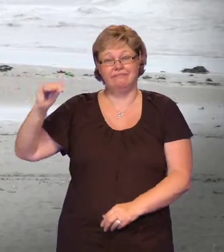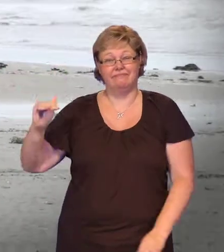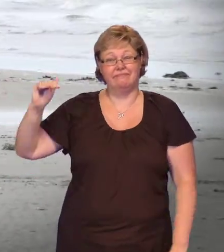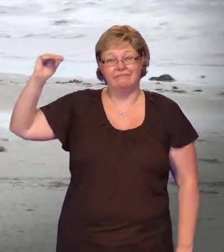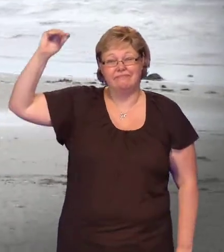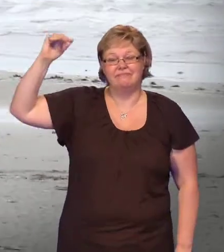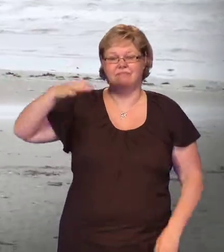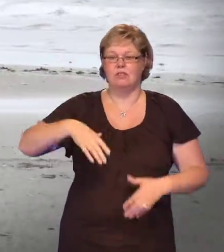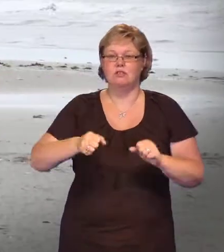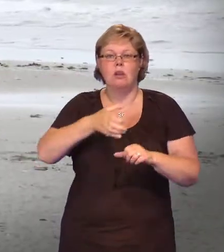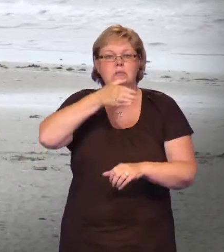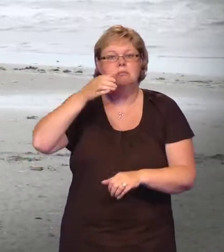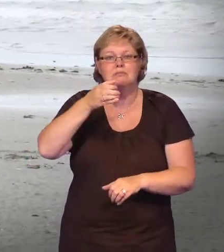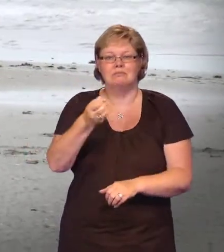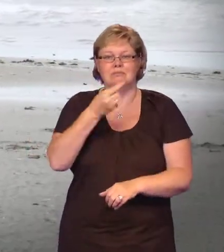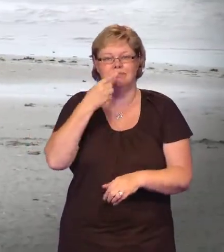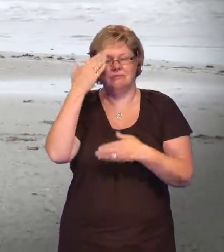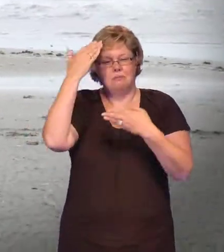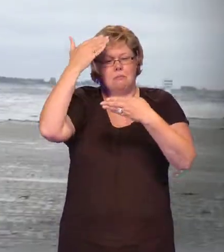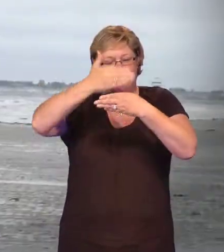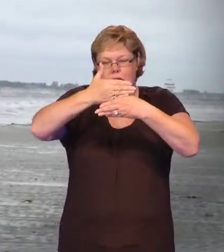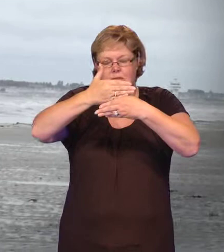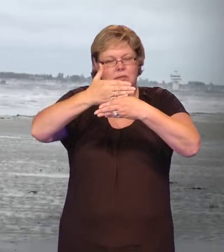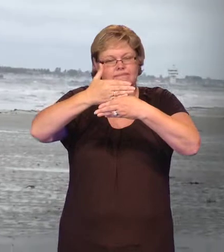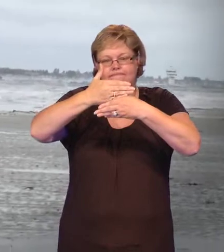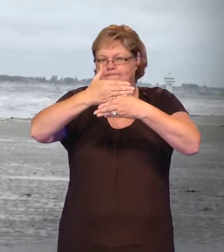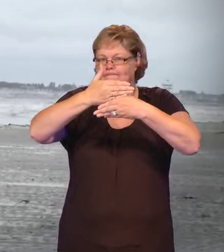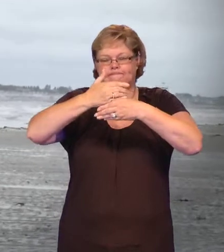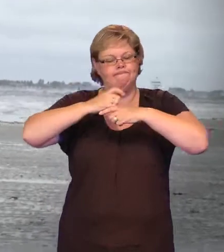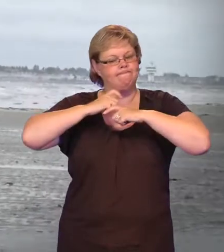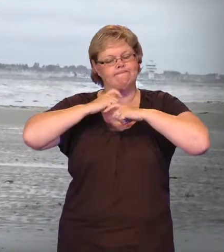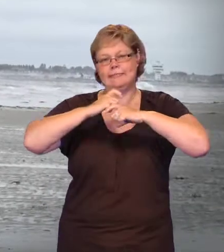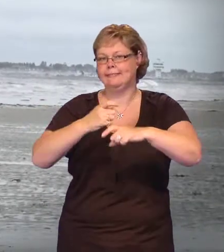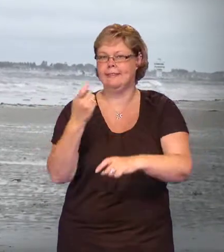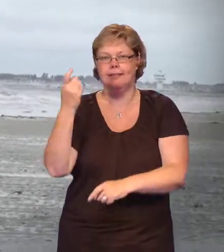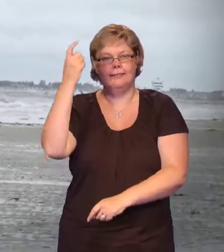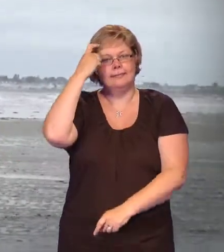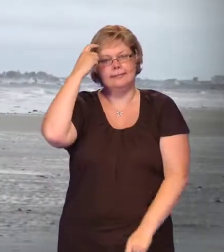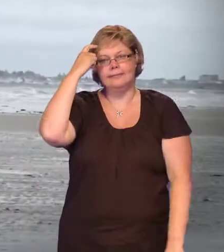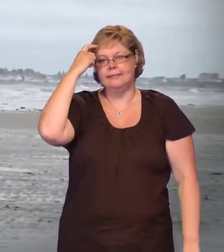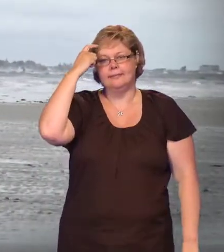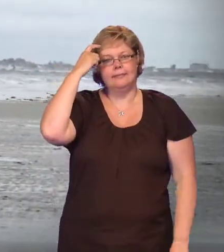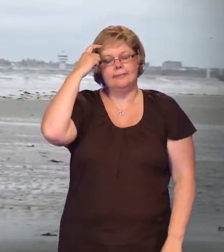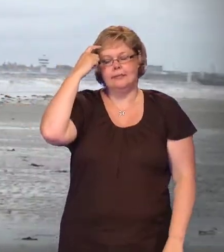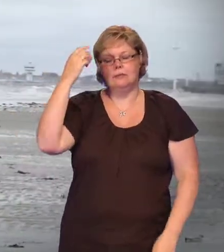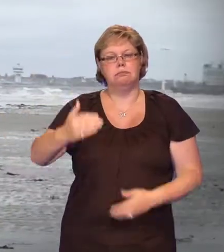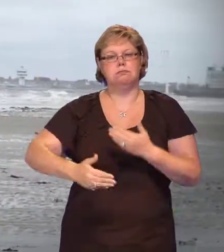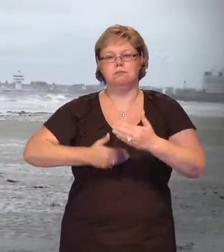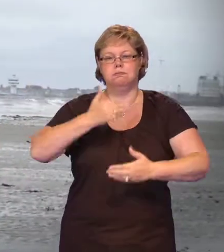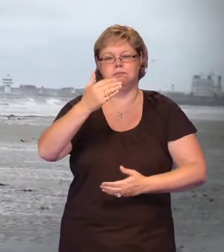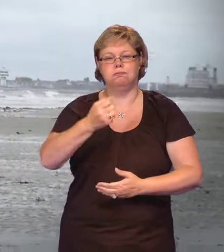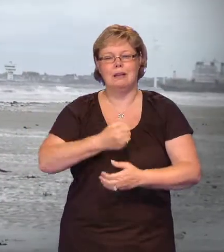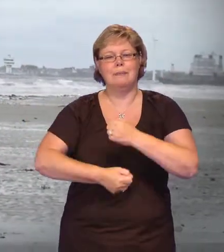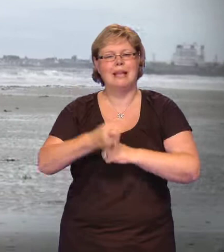drinking and taking drugs to block out the memories, but they wouldn't go away. Over time, I developed